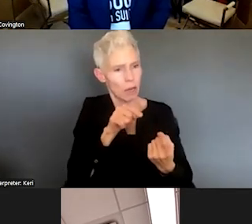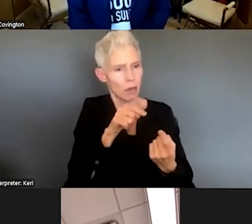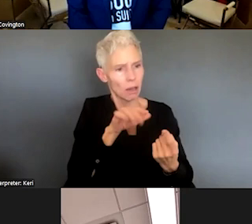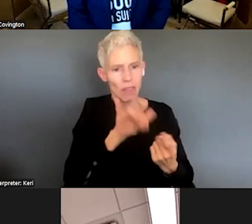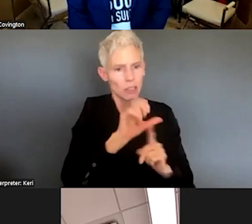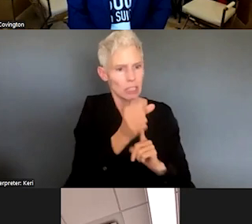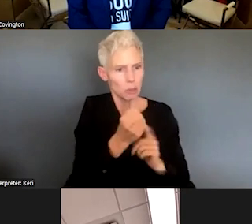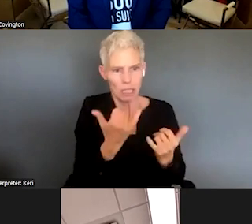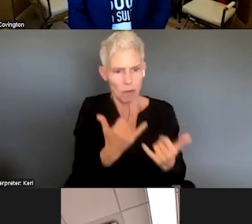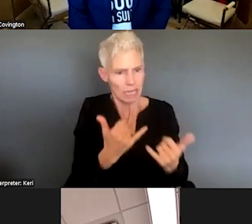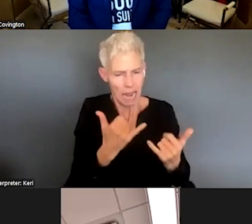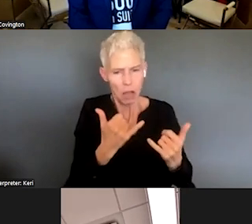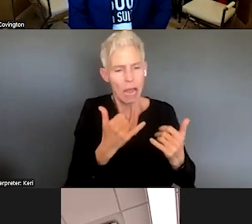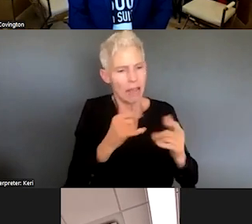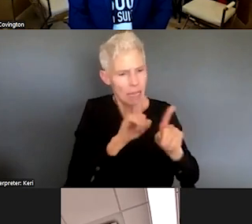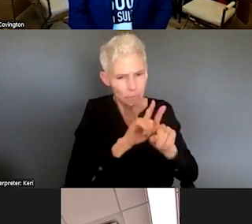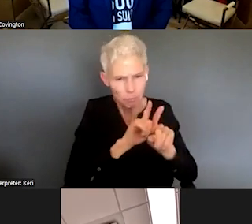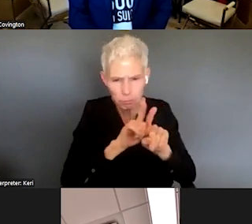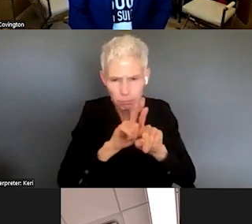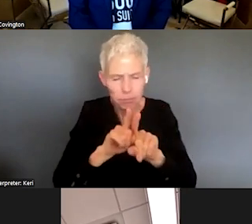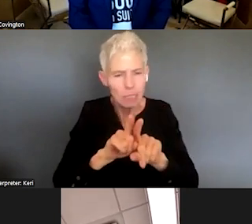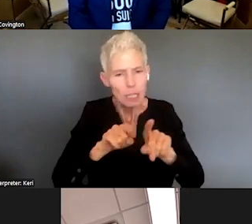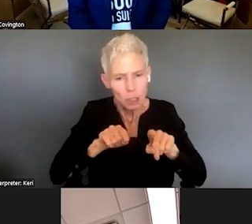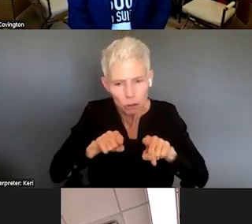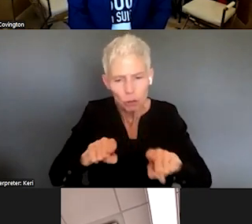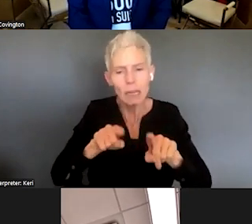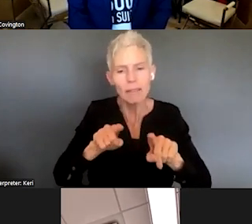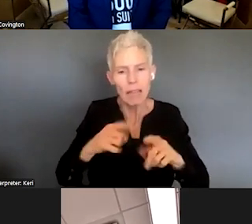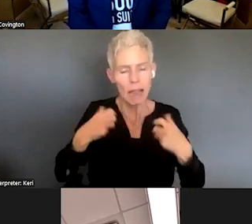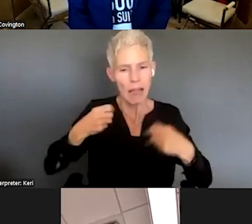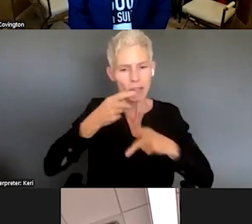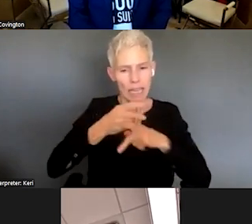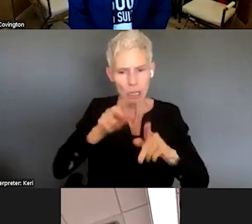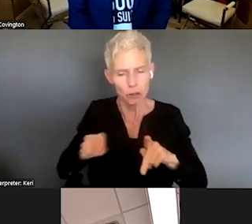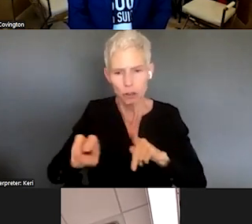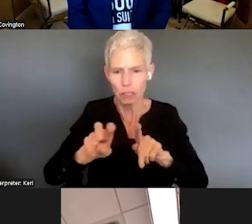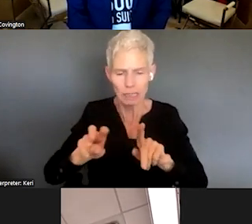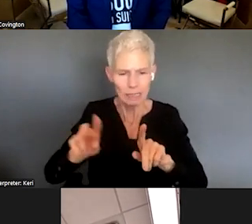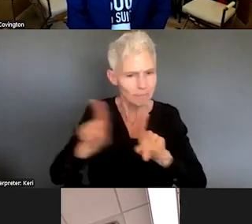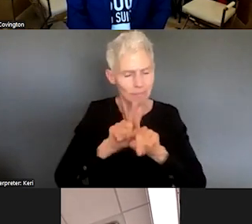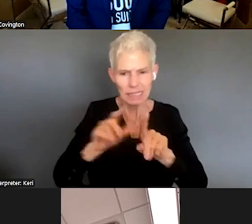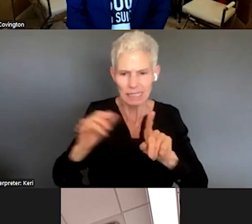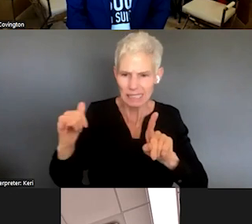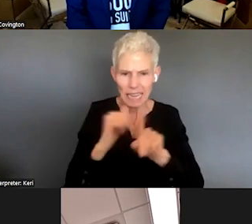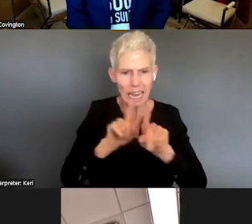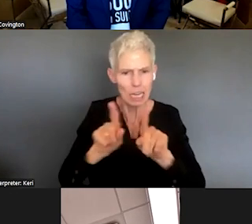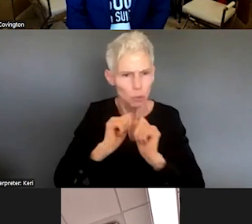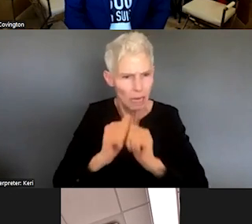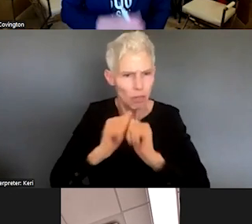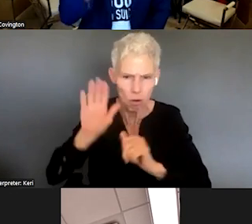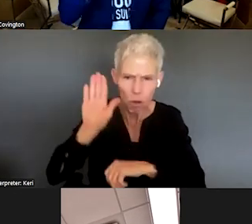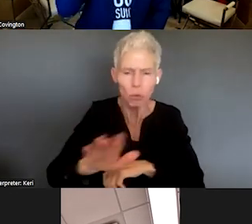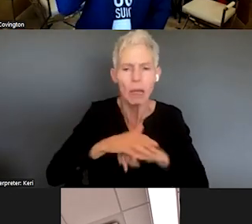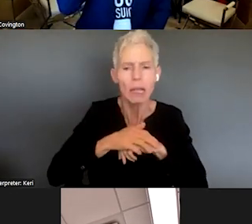journey is just of tremendous importance. So related to the